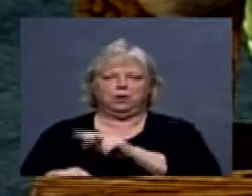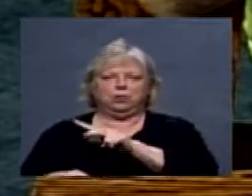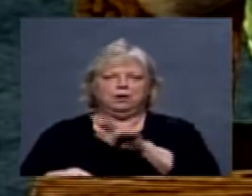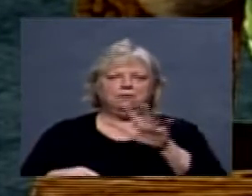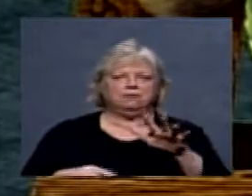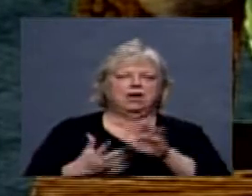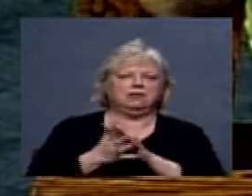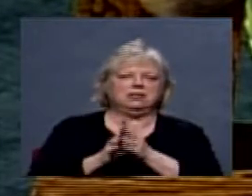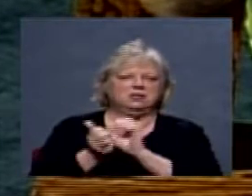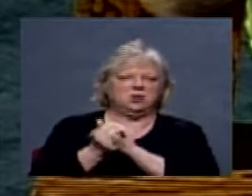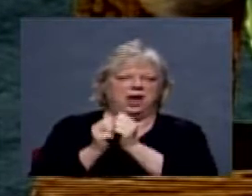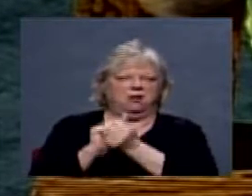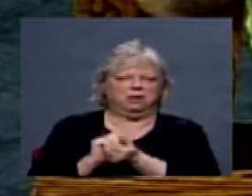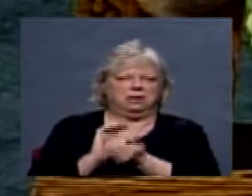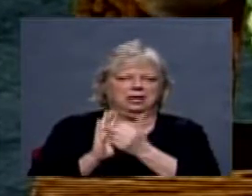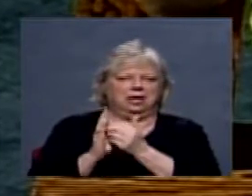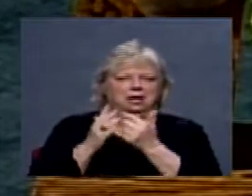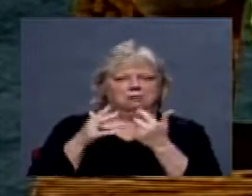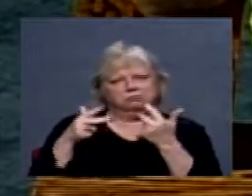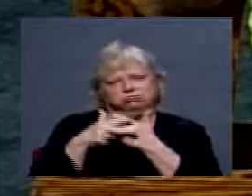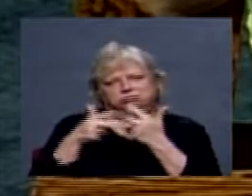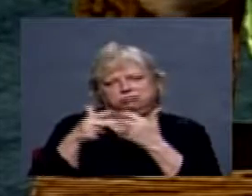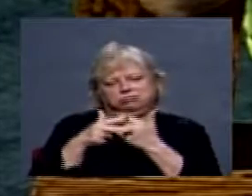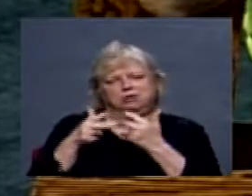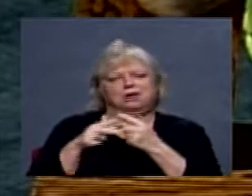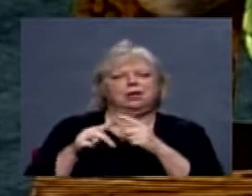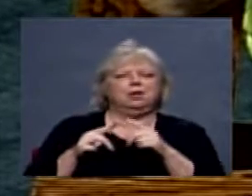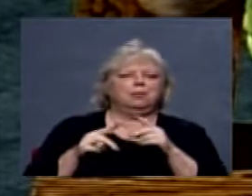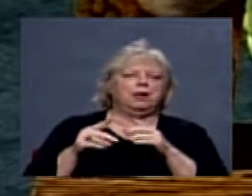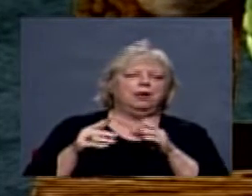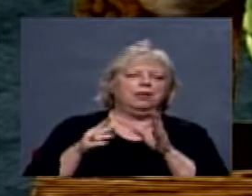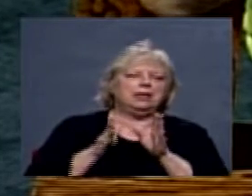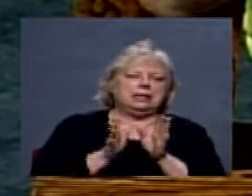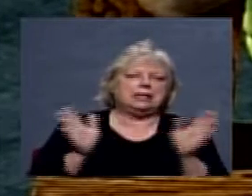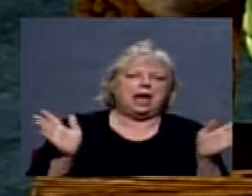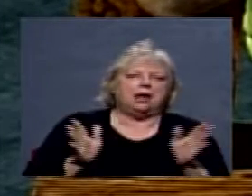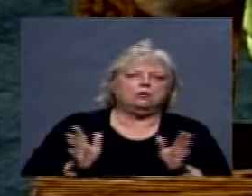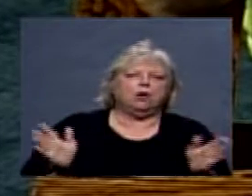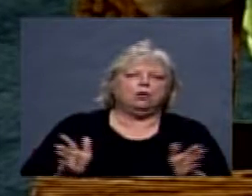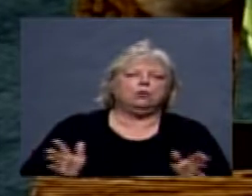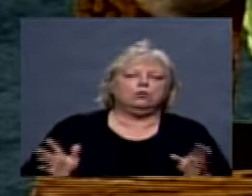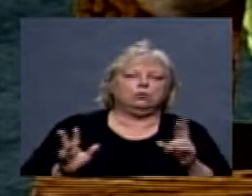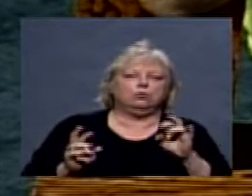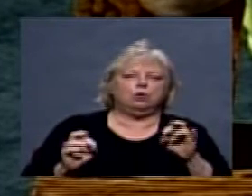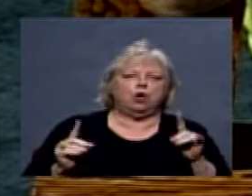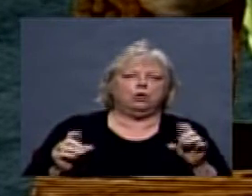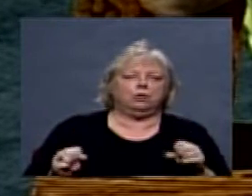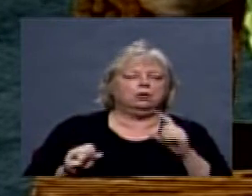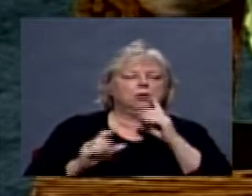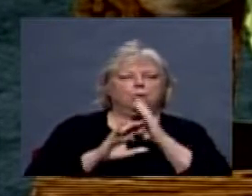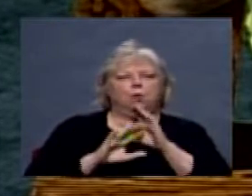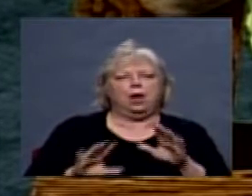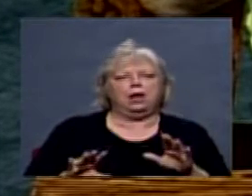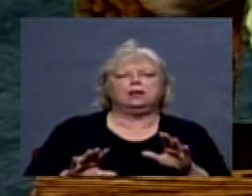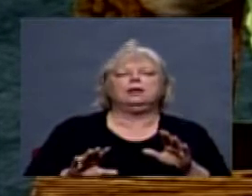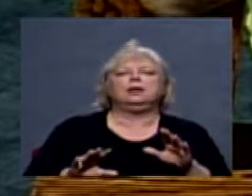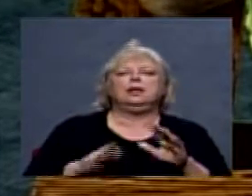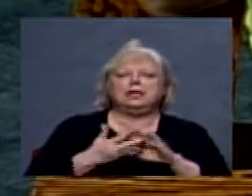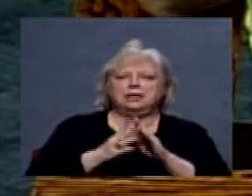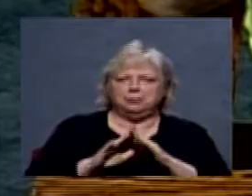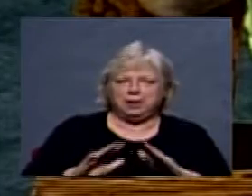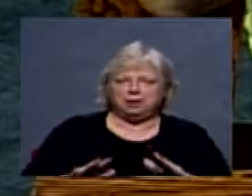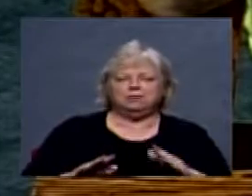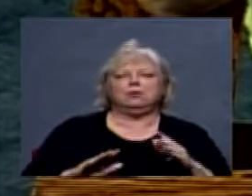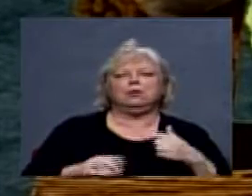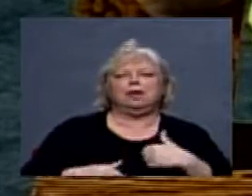gets crowded again, or a little after 5. But, you know, the side roads, yeah, they're nice and quiet. It's a real peaceful community. I've been there 43 years, and